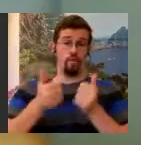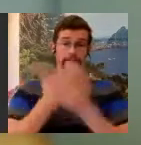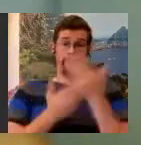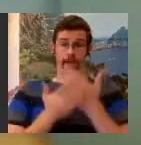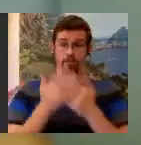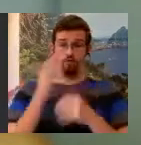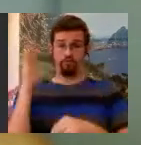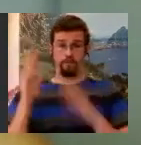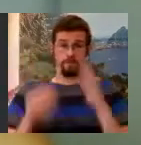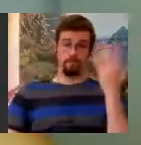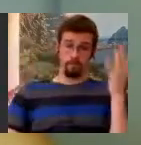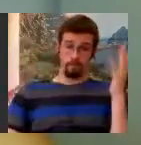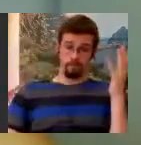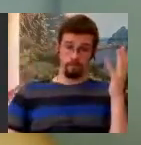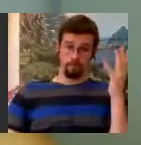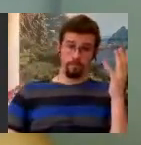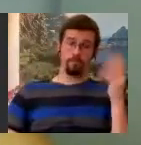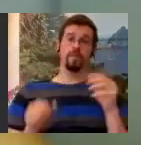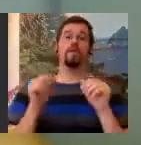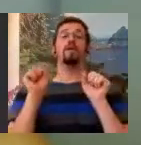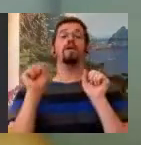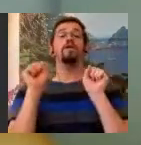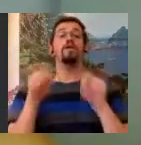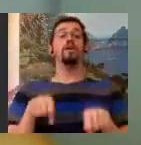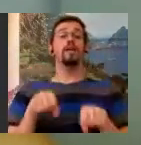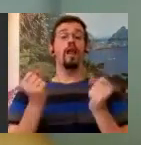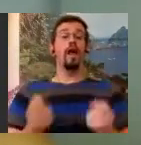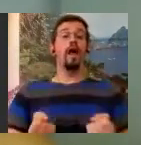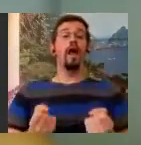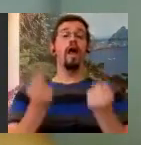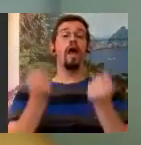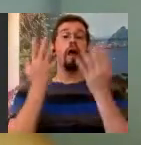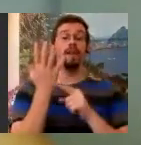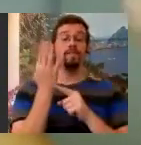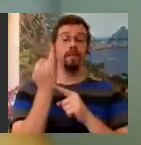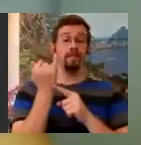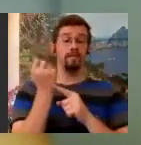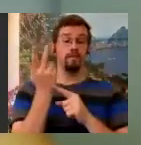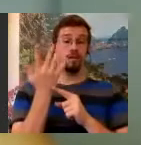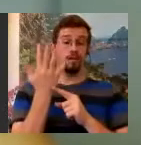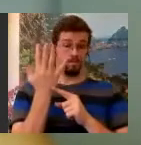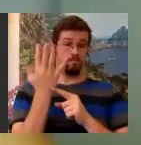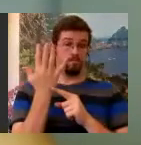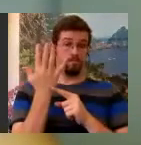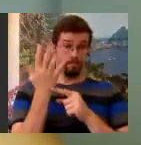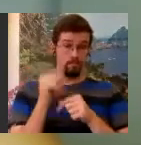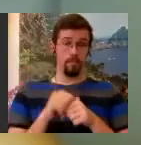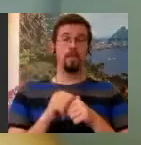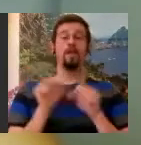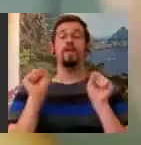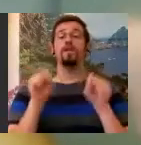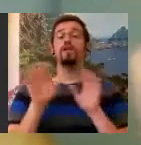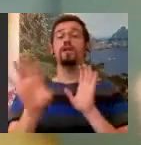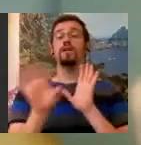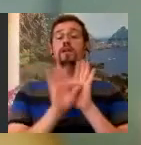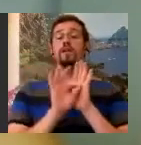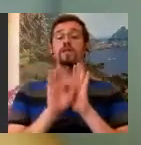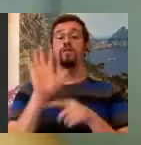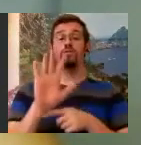left hand. You can choose the number of fingers. You can choose the